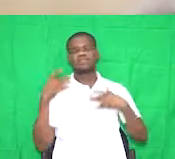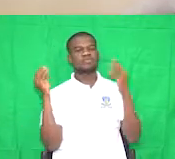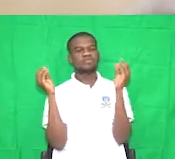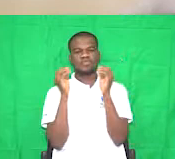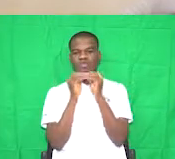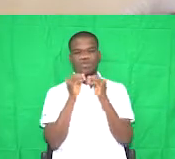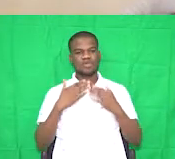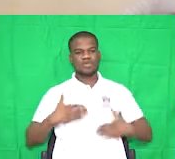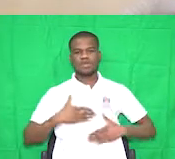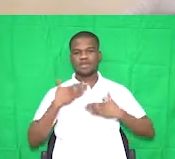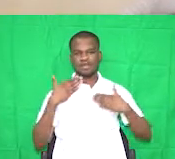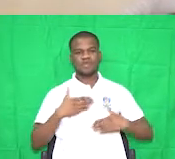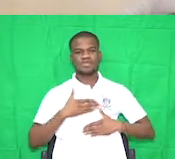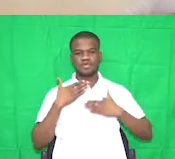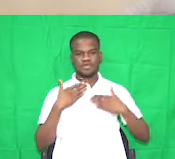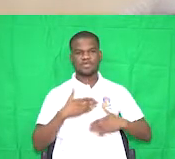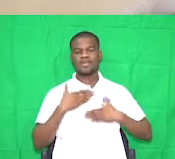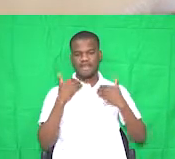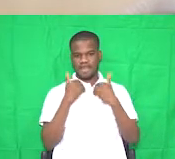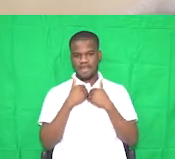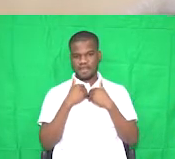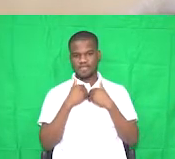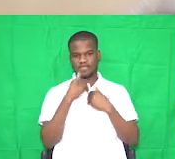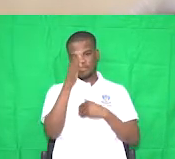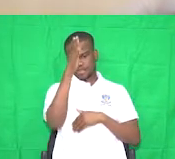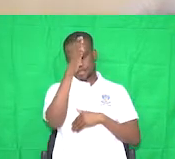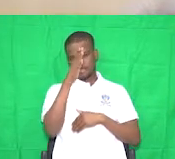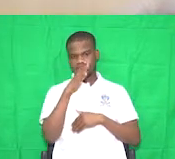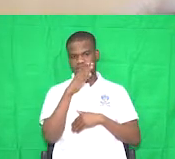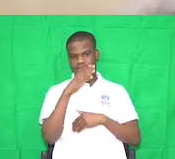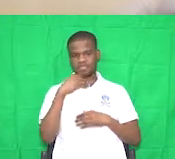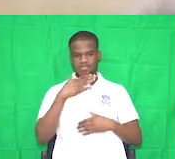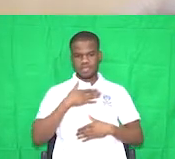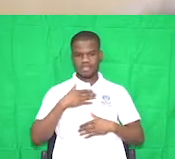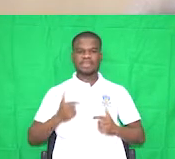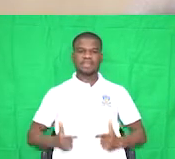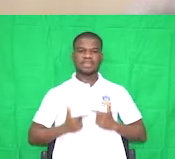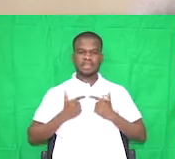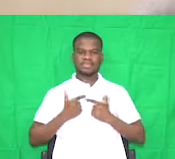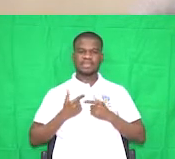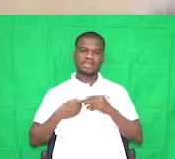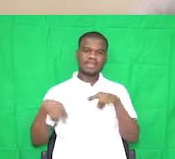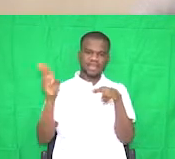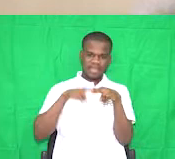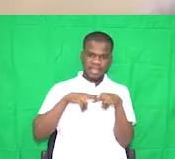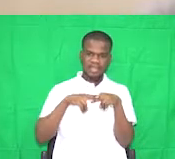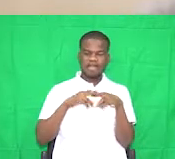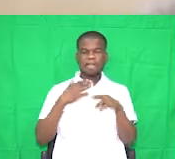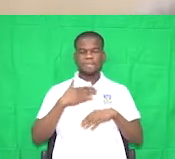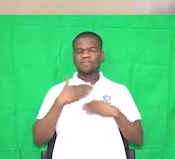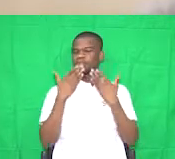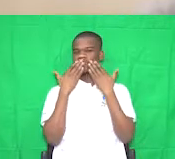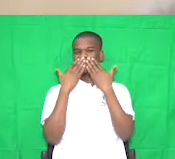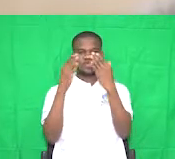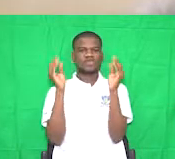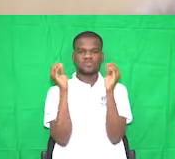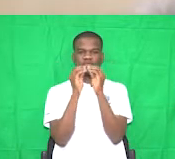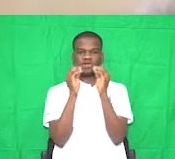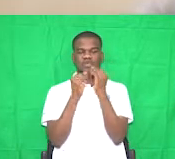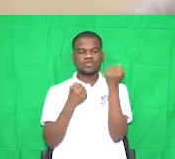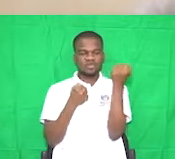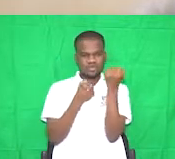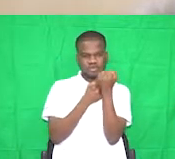to have parents like you in my life. In addition, thank you so much for your